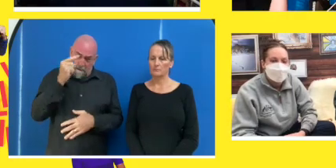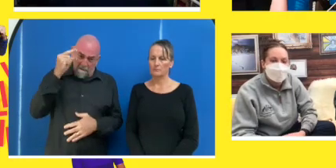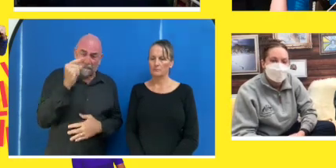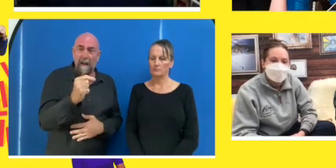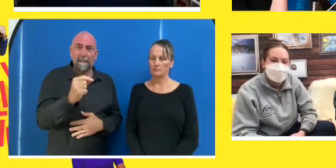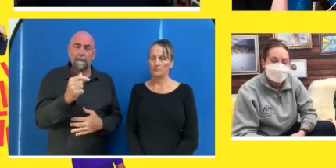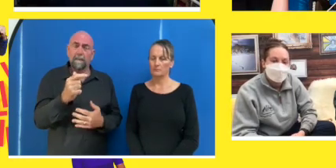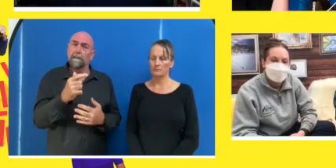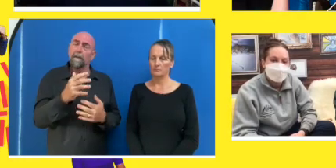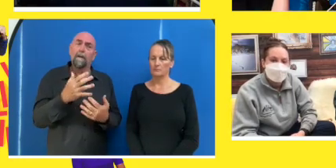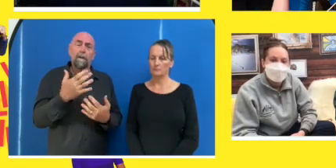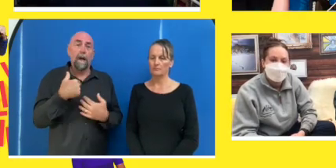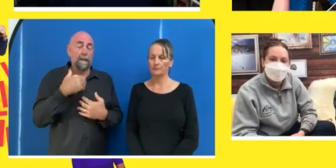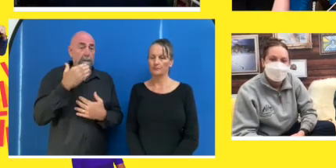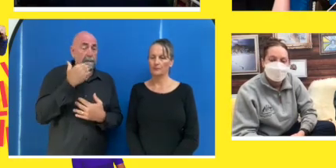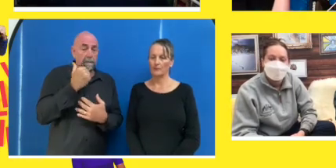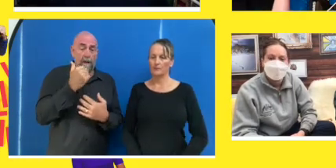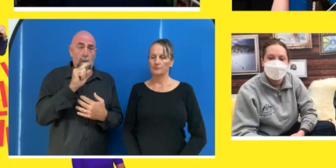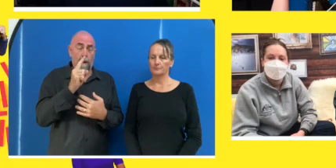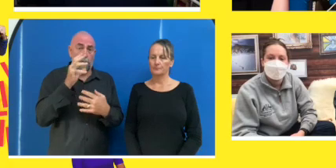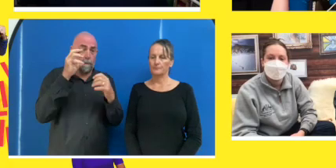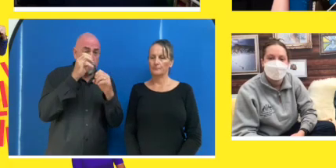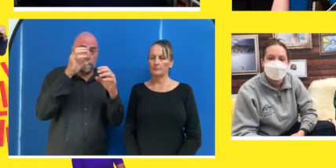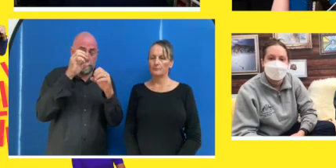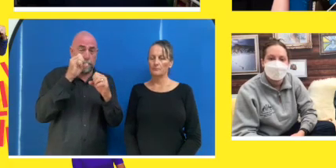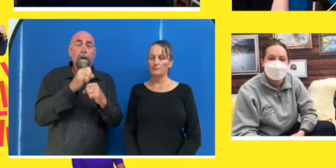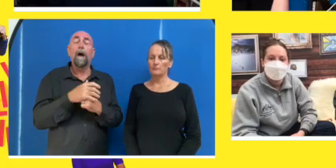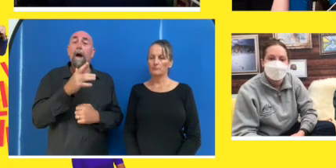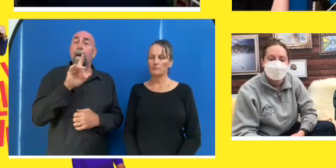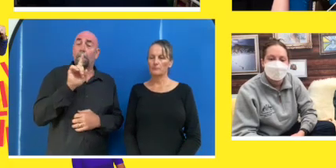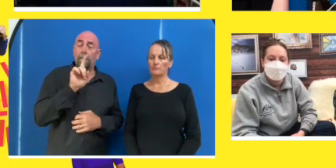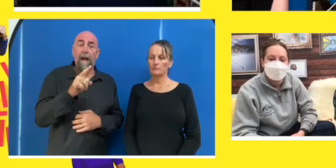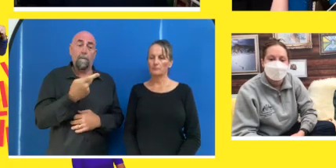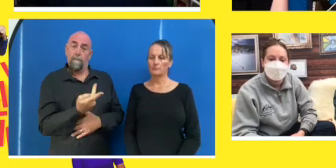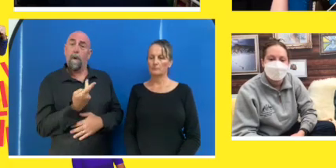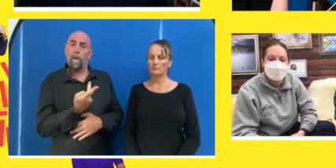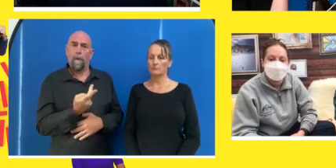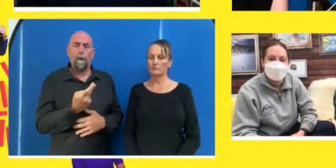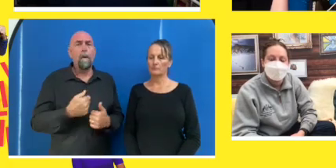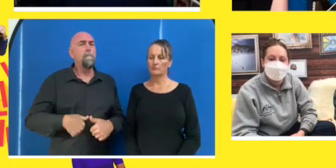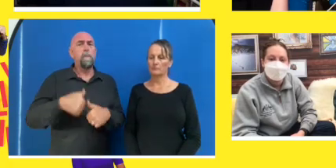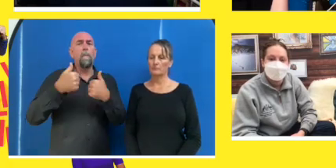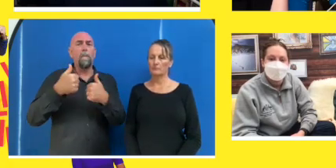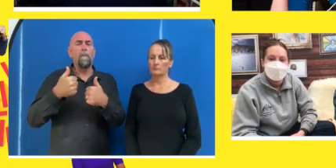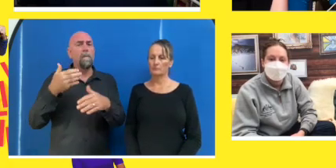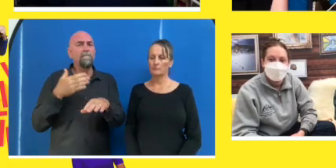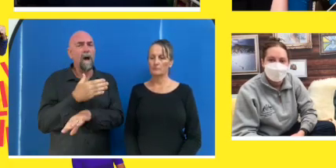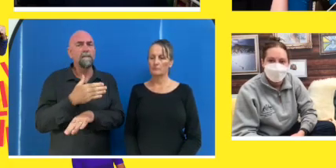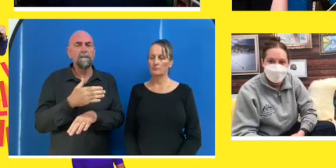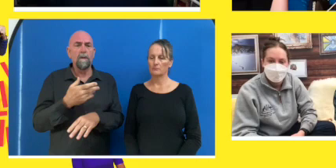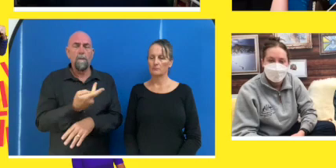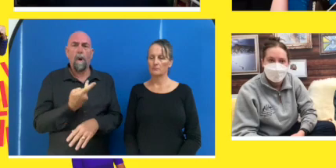impaired athlete and guide to form that bond, that trust level that is required when you're skiing as fast